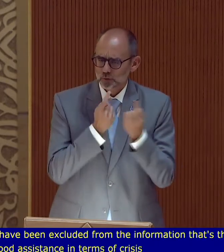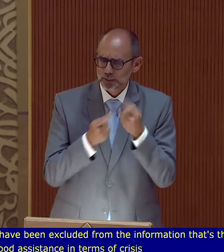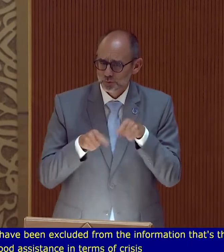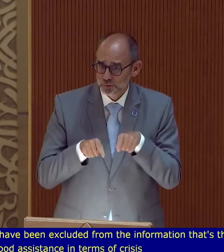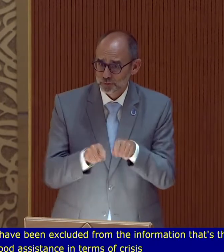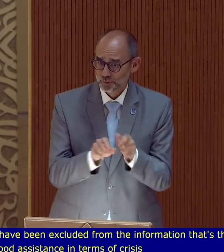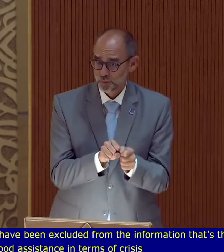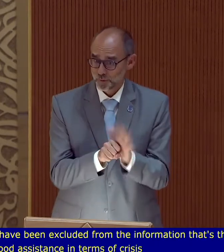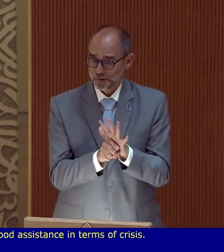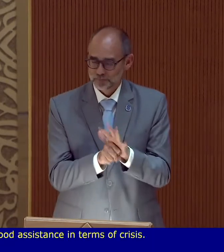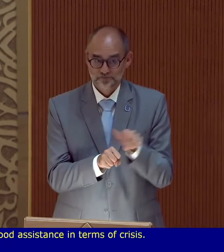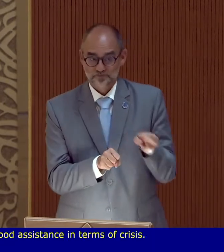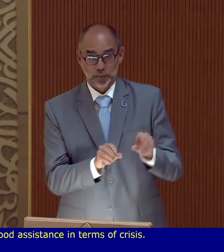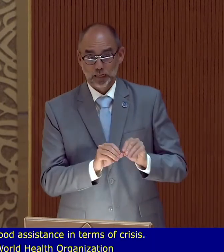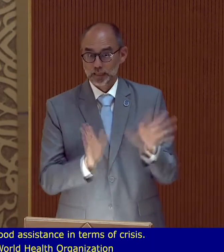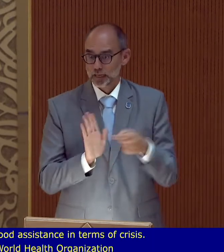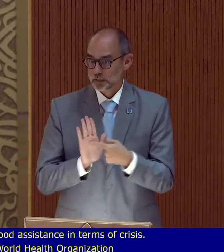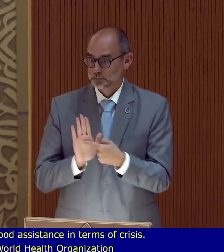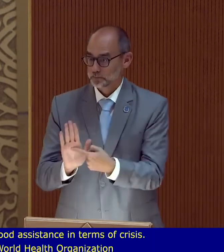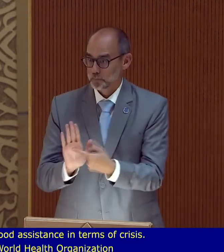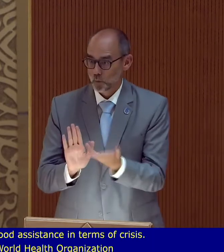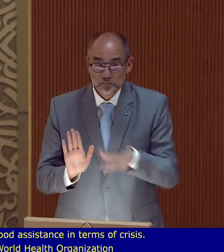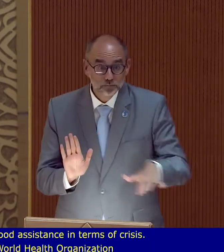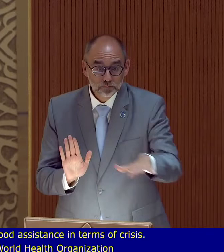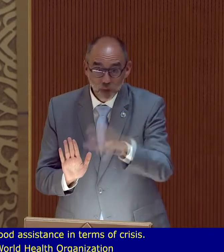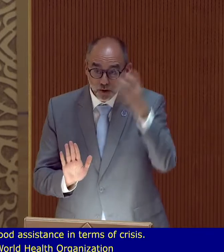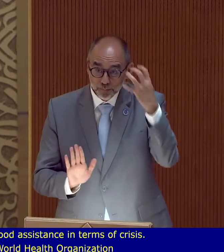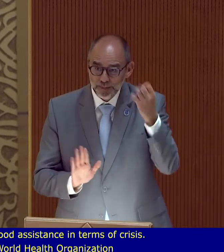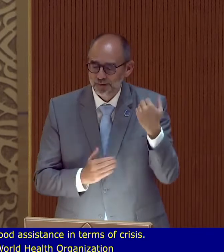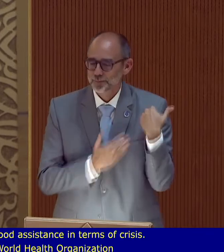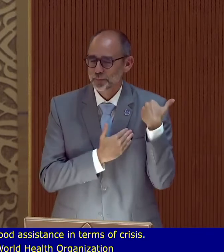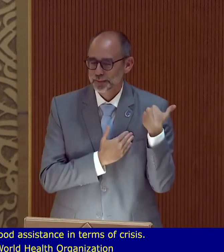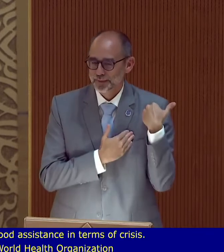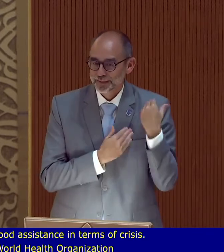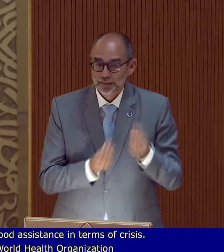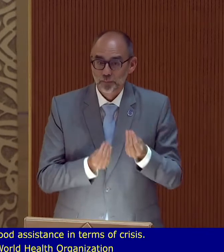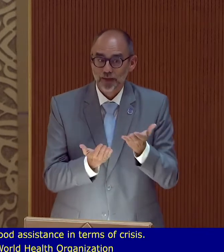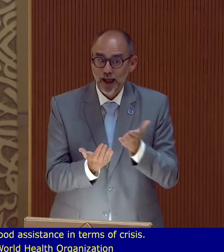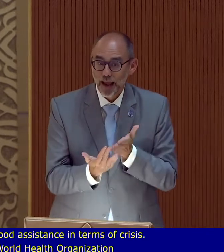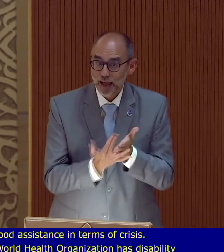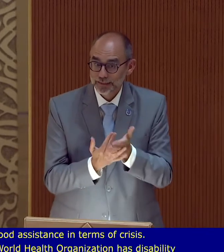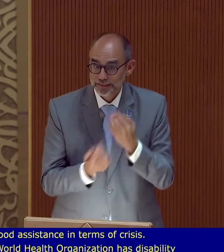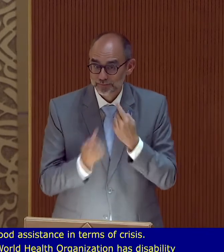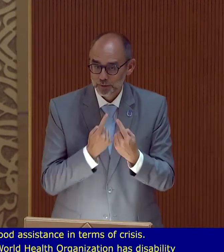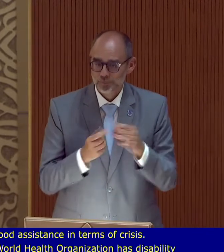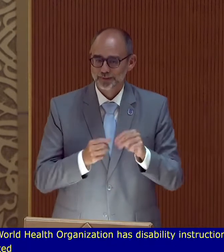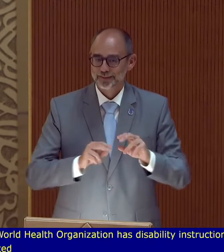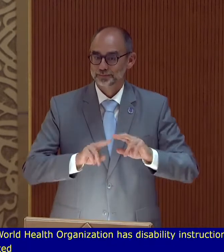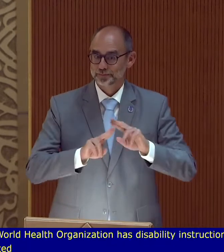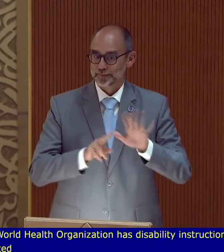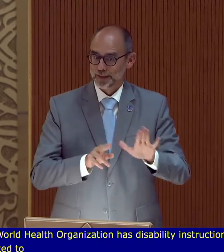Organization has disability instructions connected to COVID. And it says that governments have